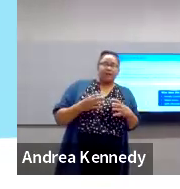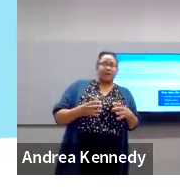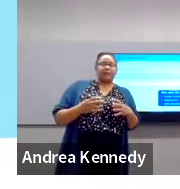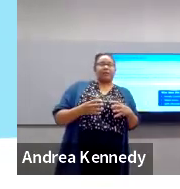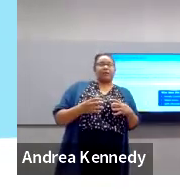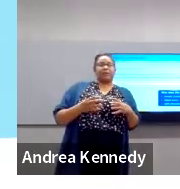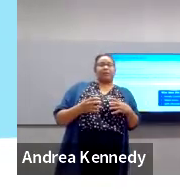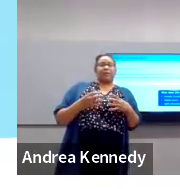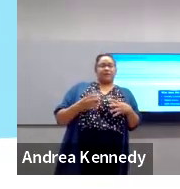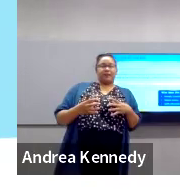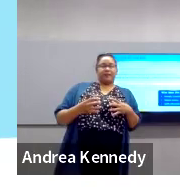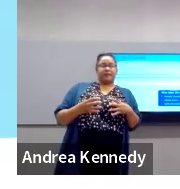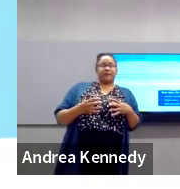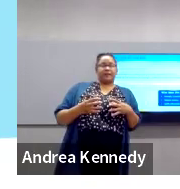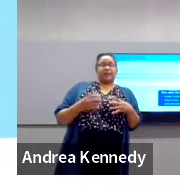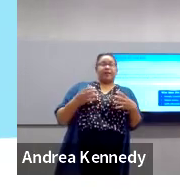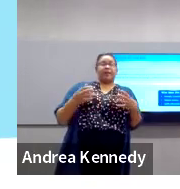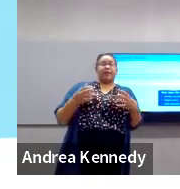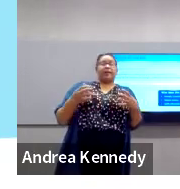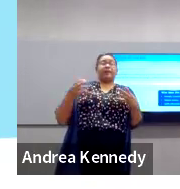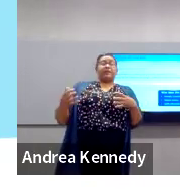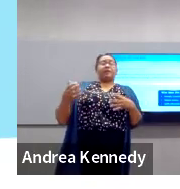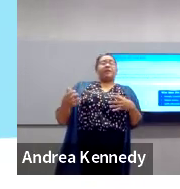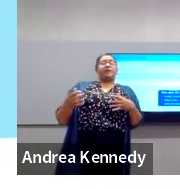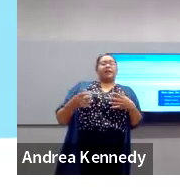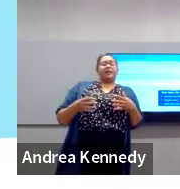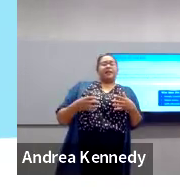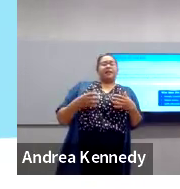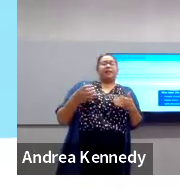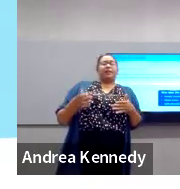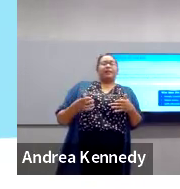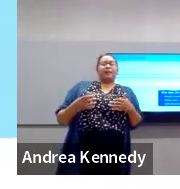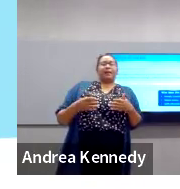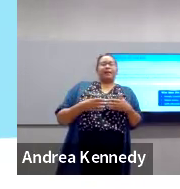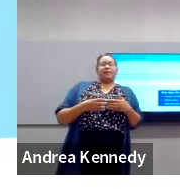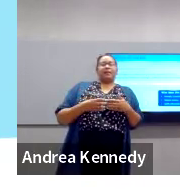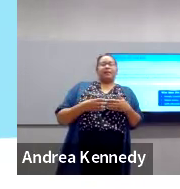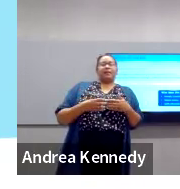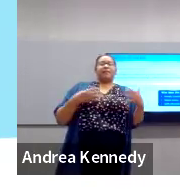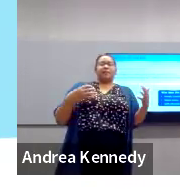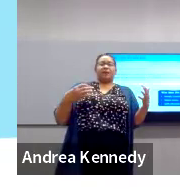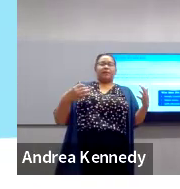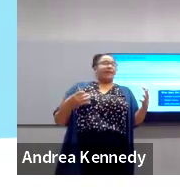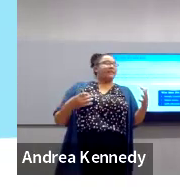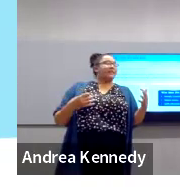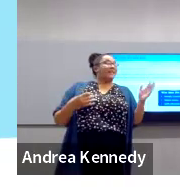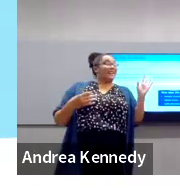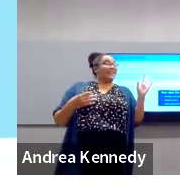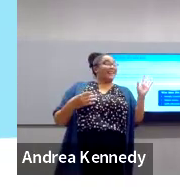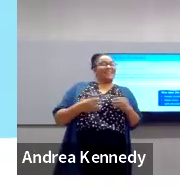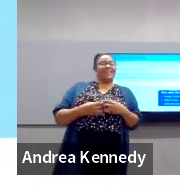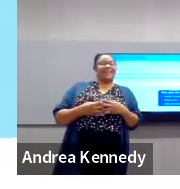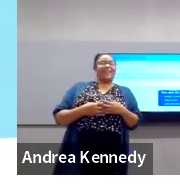they would need to go through this process. So also, tenants that are currently paying utilities separate from their